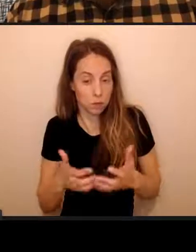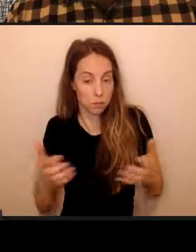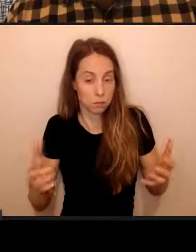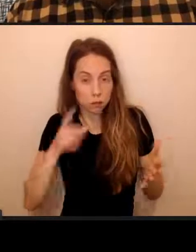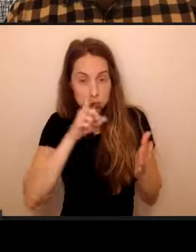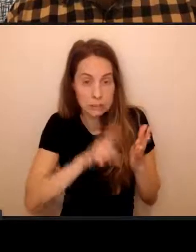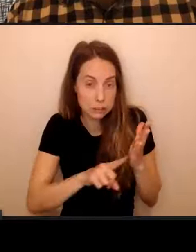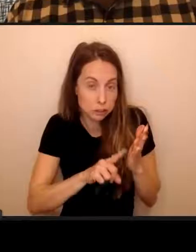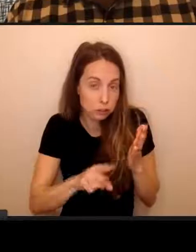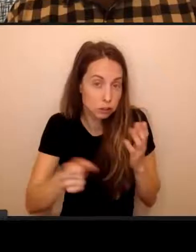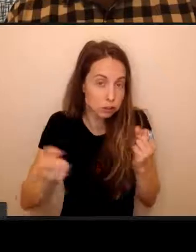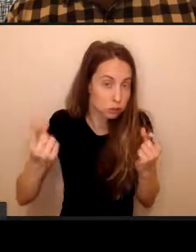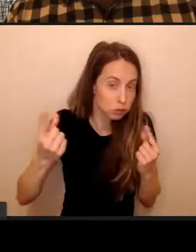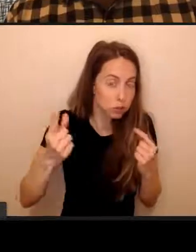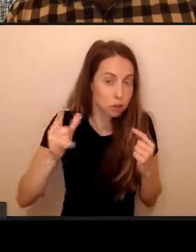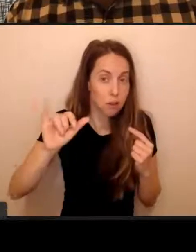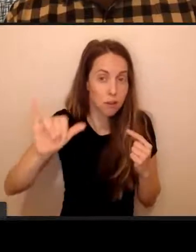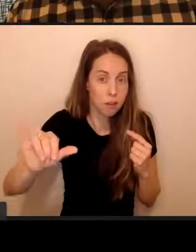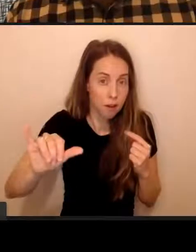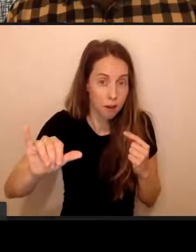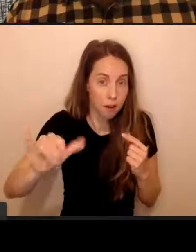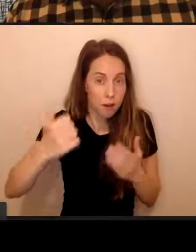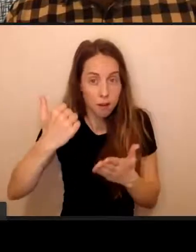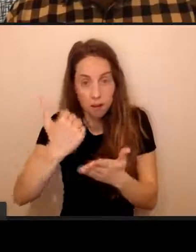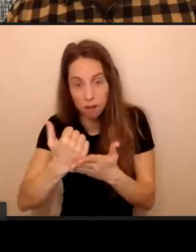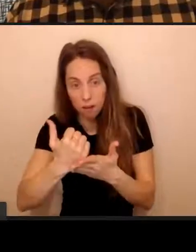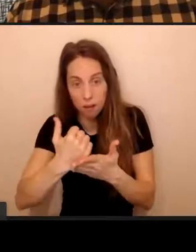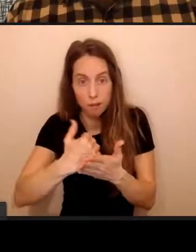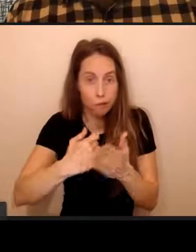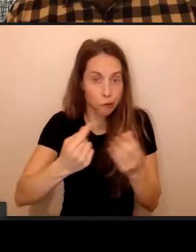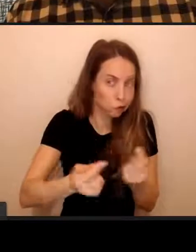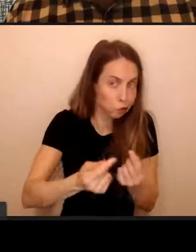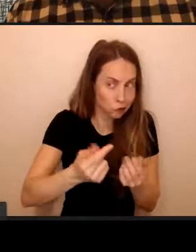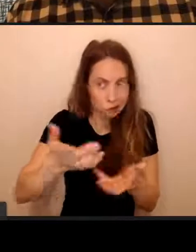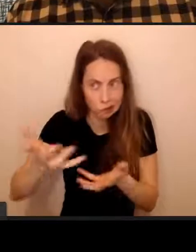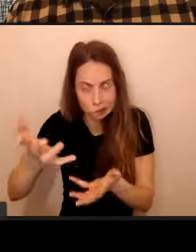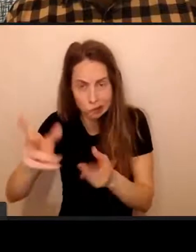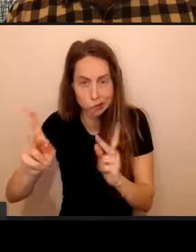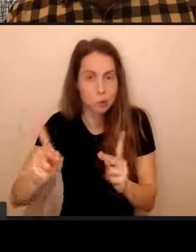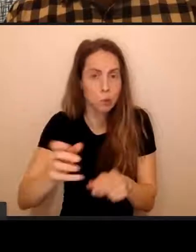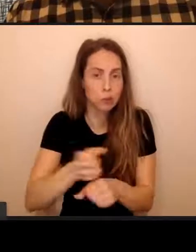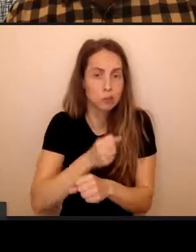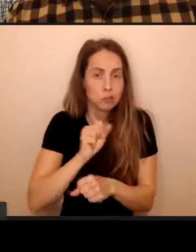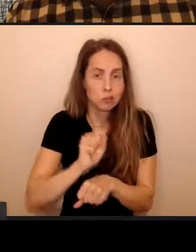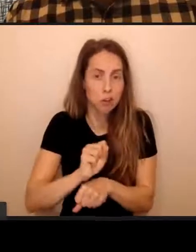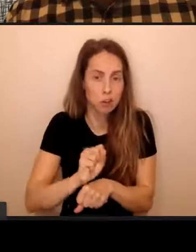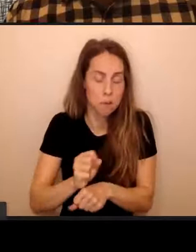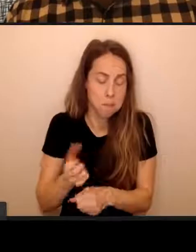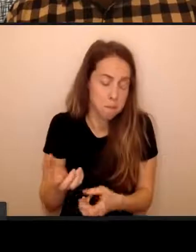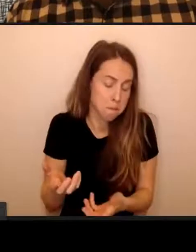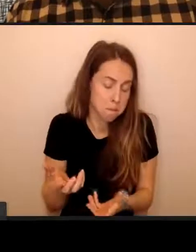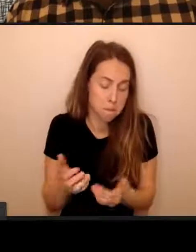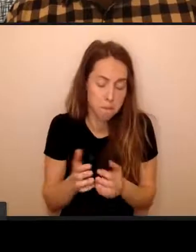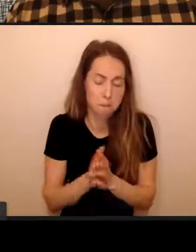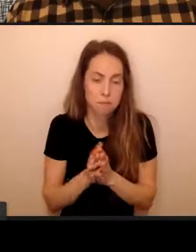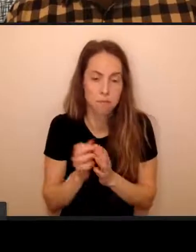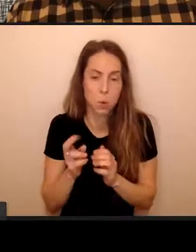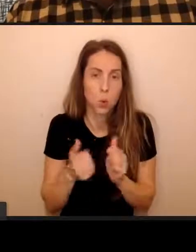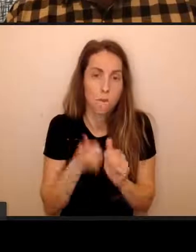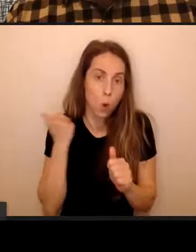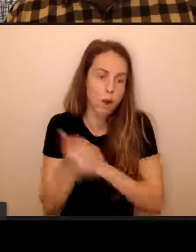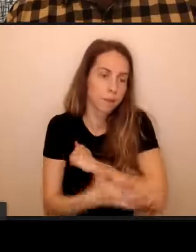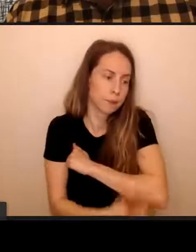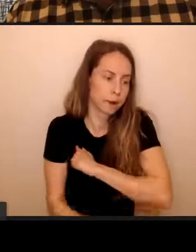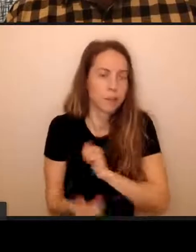how, whether or not that makes a difference in terms of people being able to get employed. or avoid poverty or